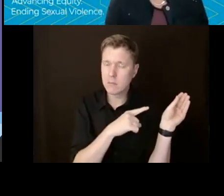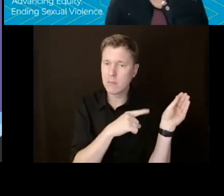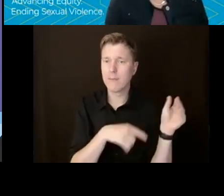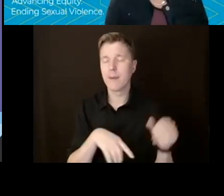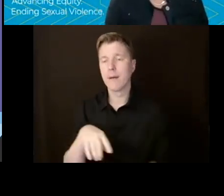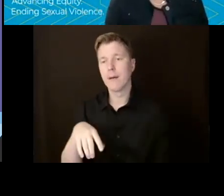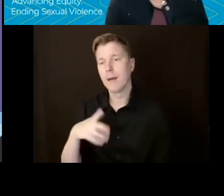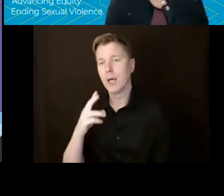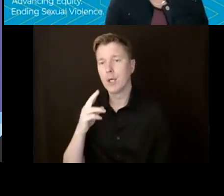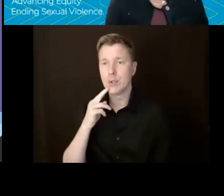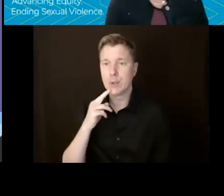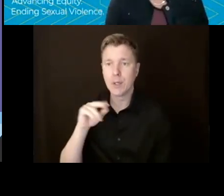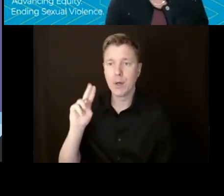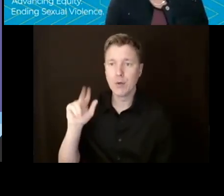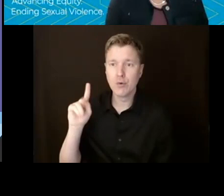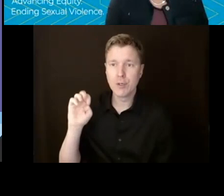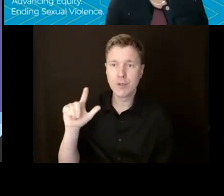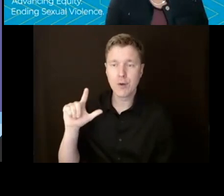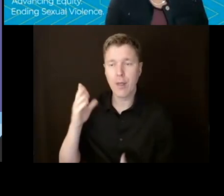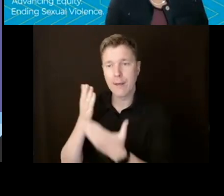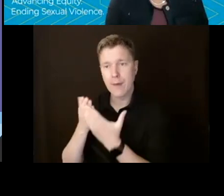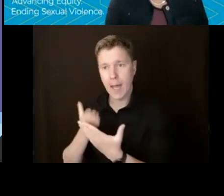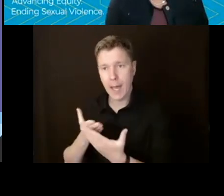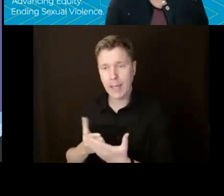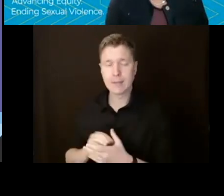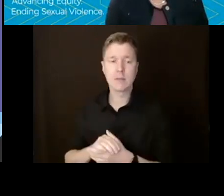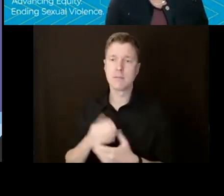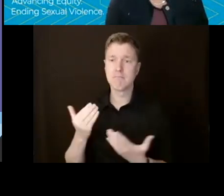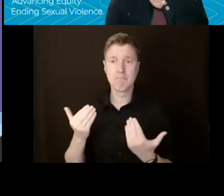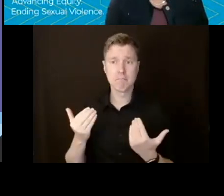Nutritional facts. Yes, yes. What else? What else?